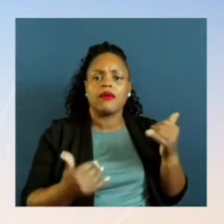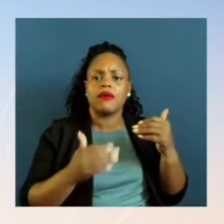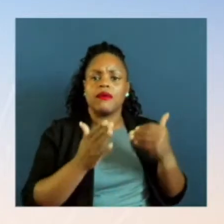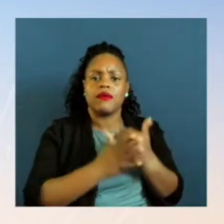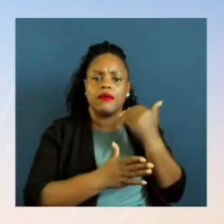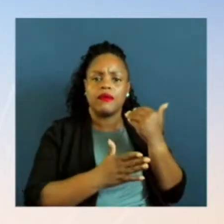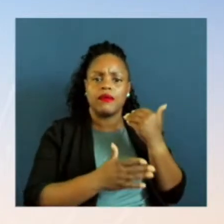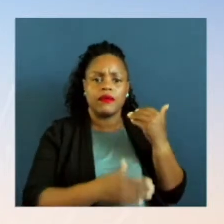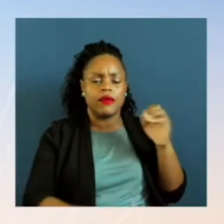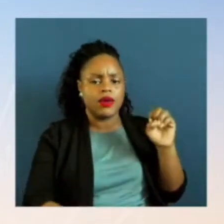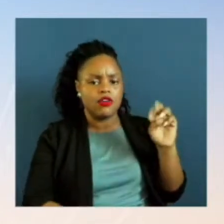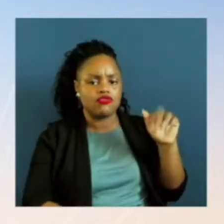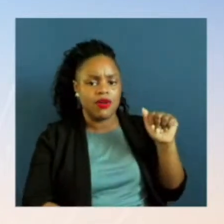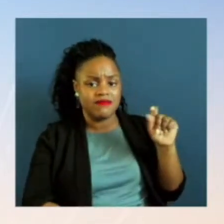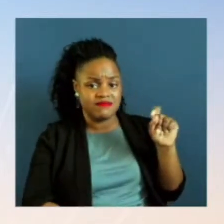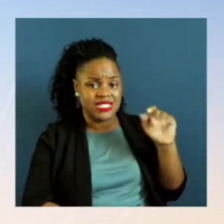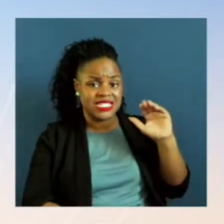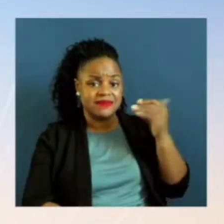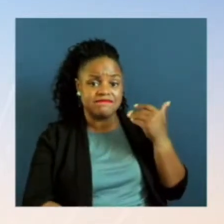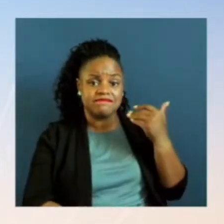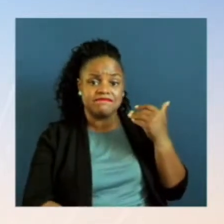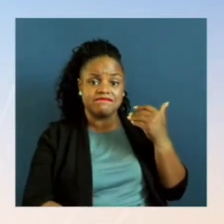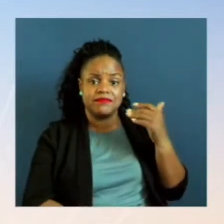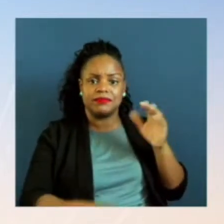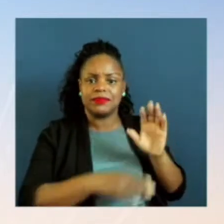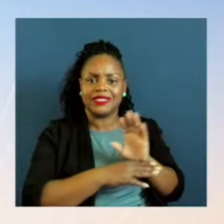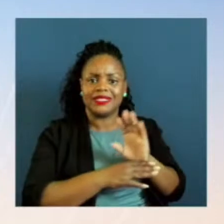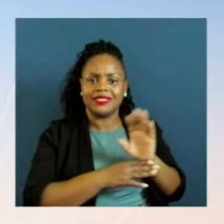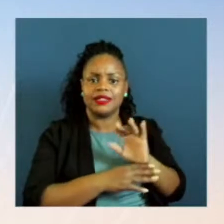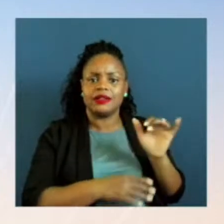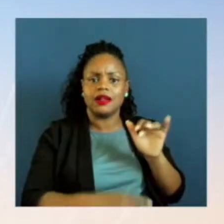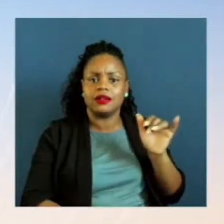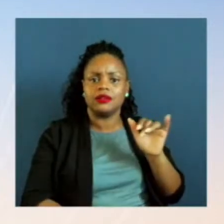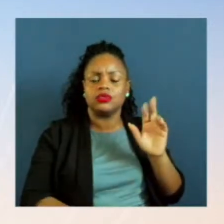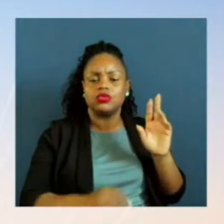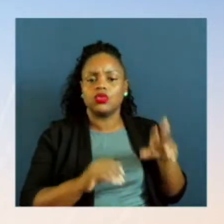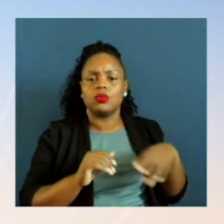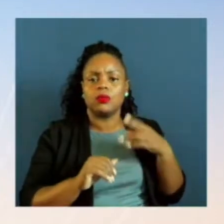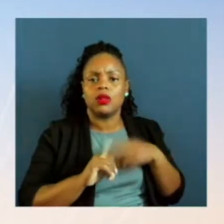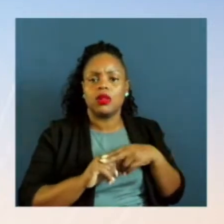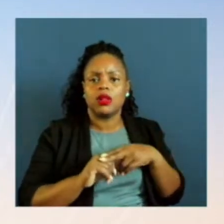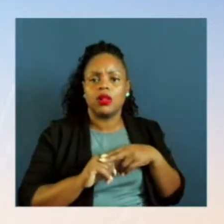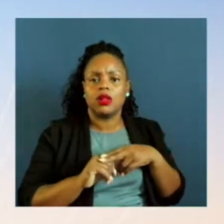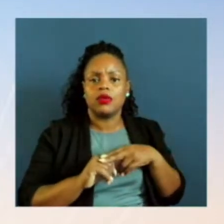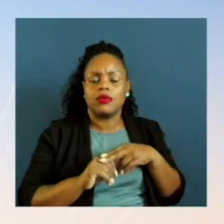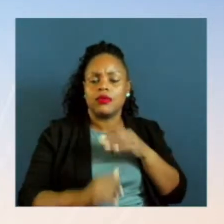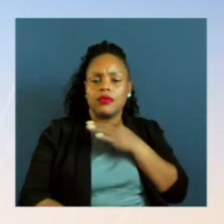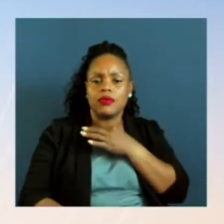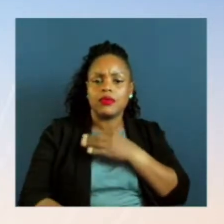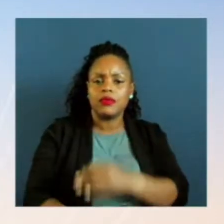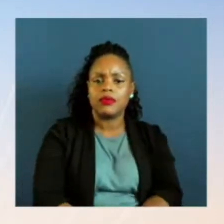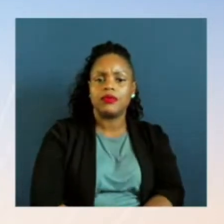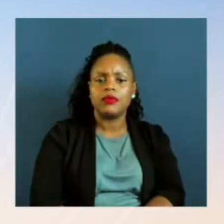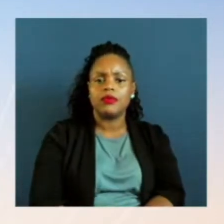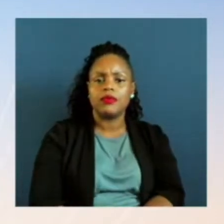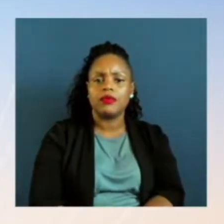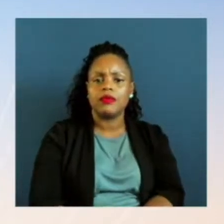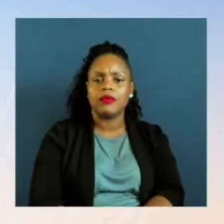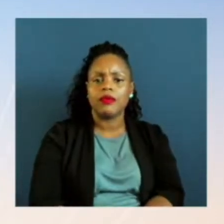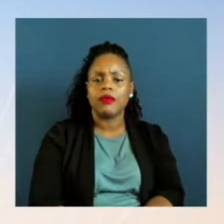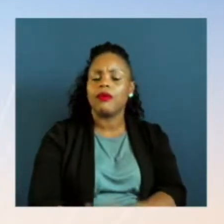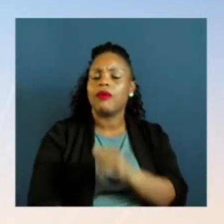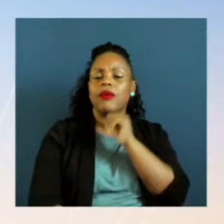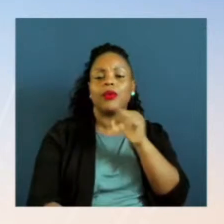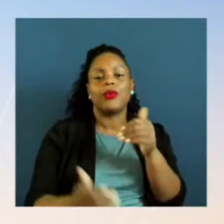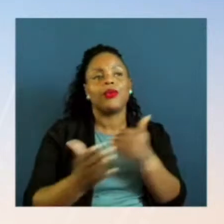as usual. Well, I think the context of the president's remarks was not drone strikes are the new era. It is we need to meet